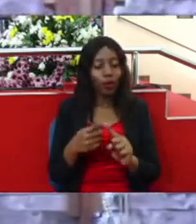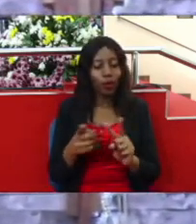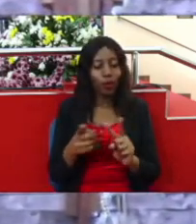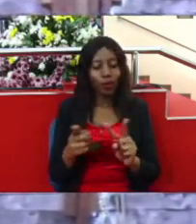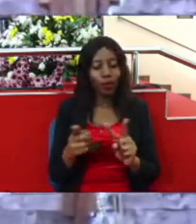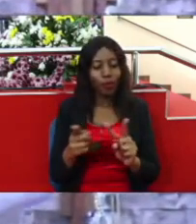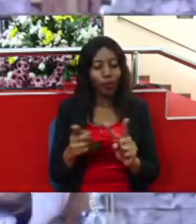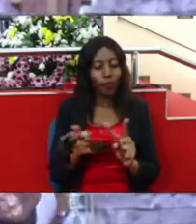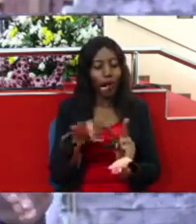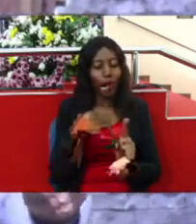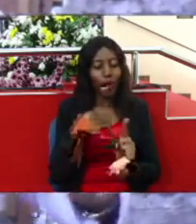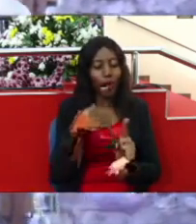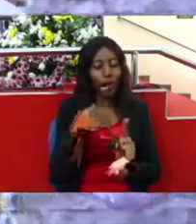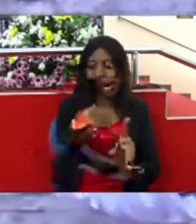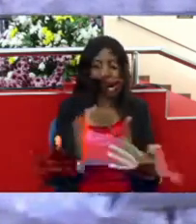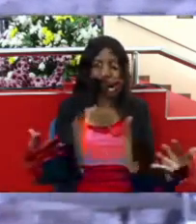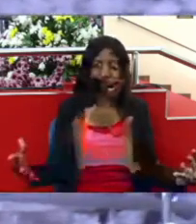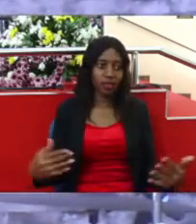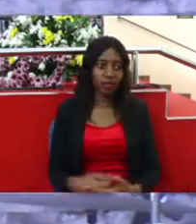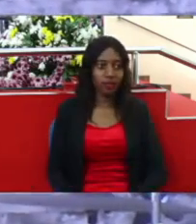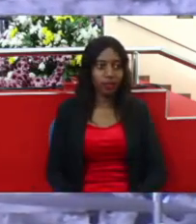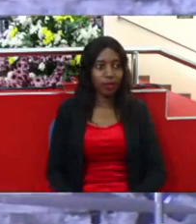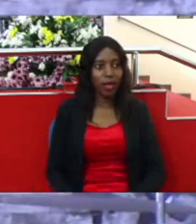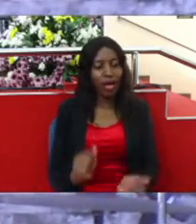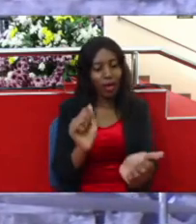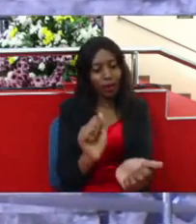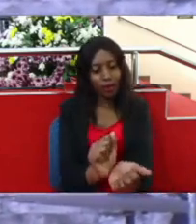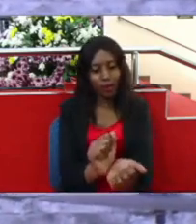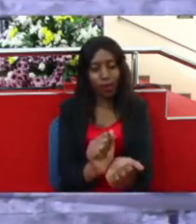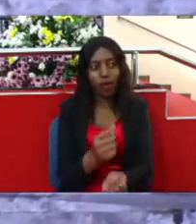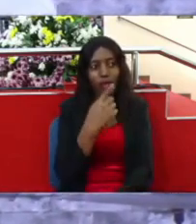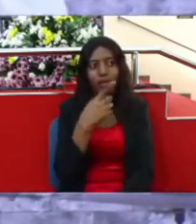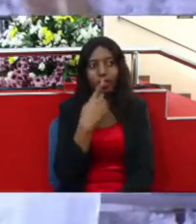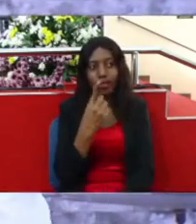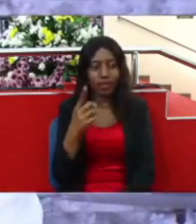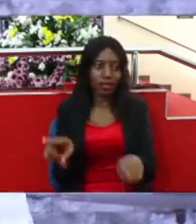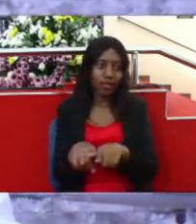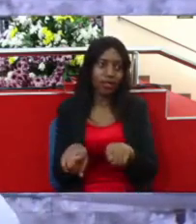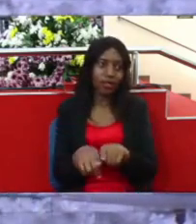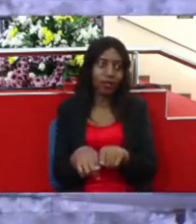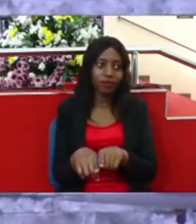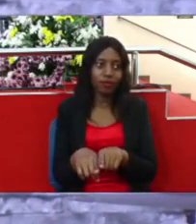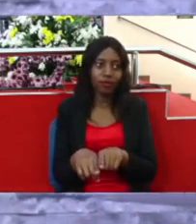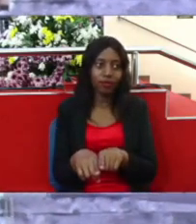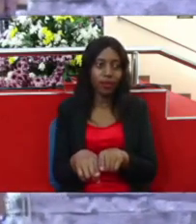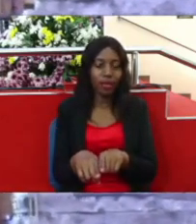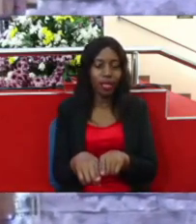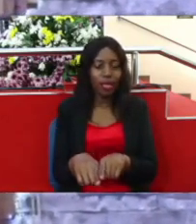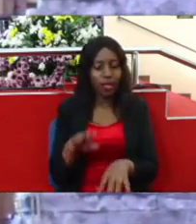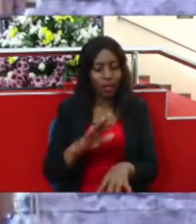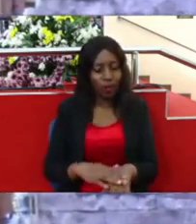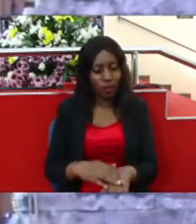thing. And Paul also says the same. That the good I want to do, I find myself not